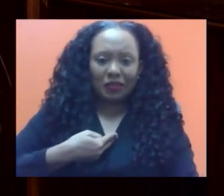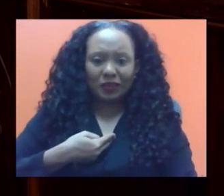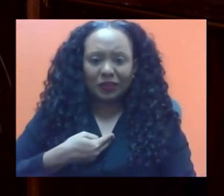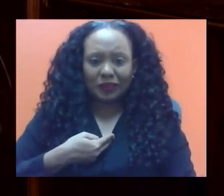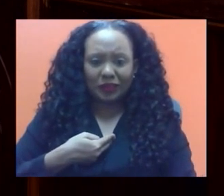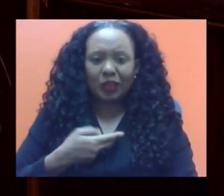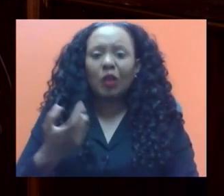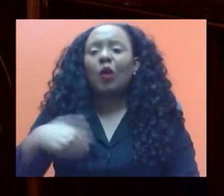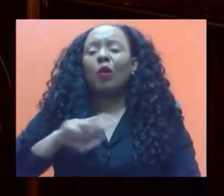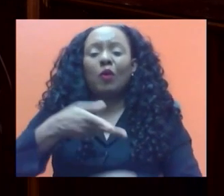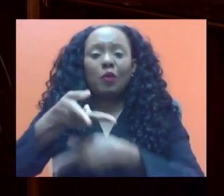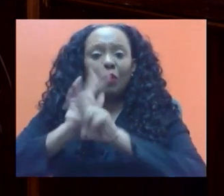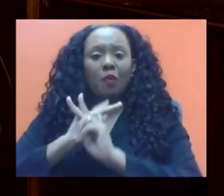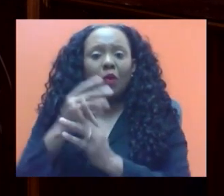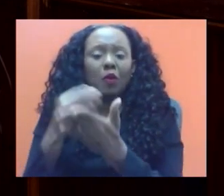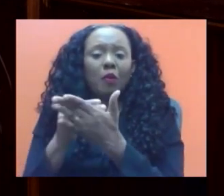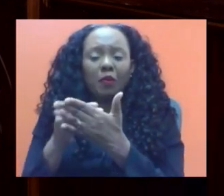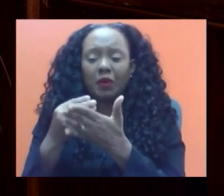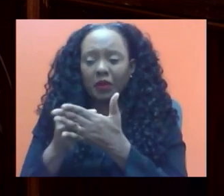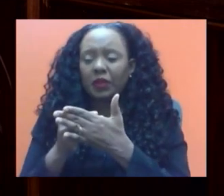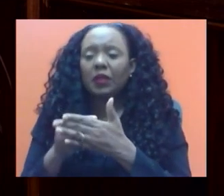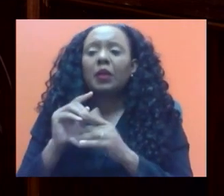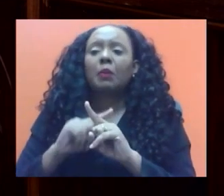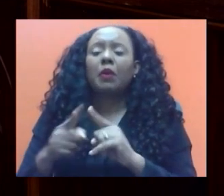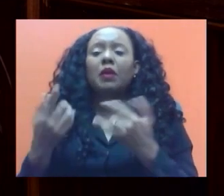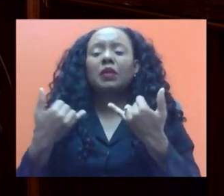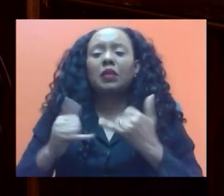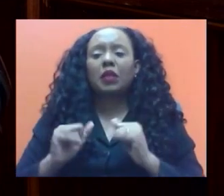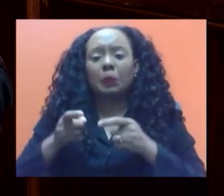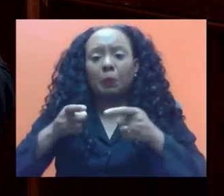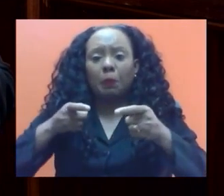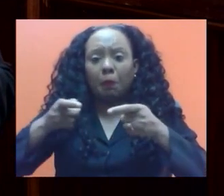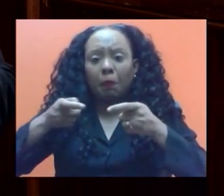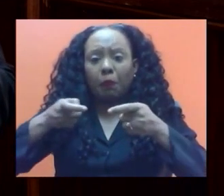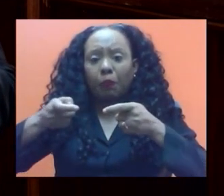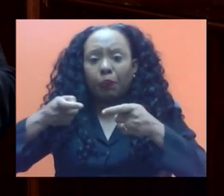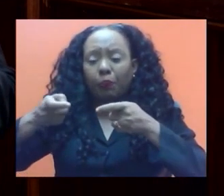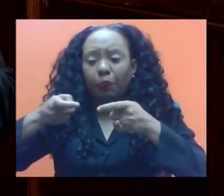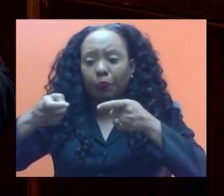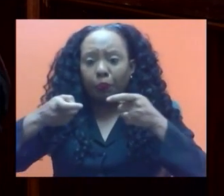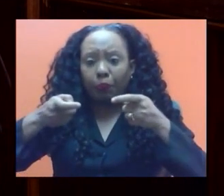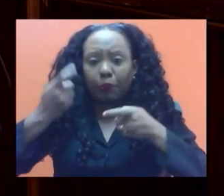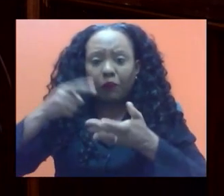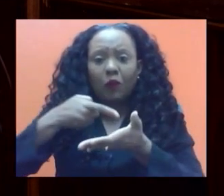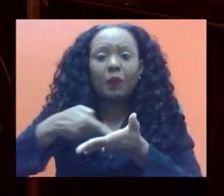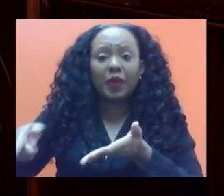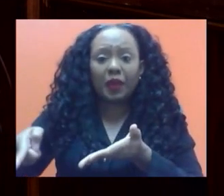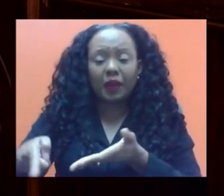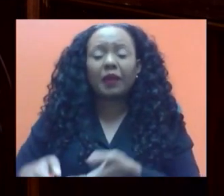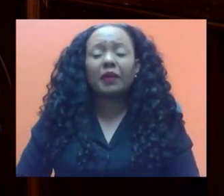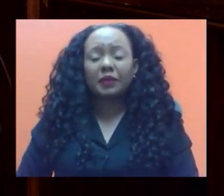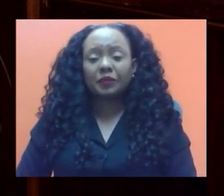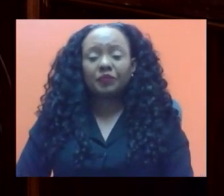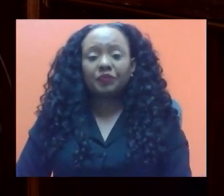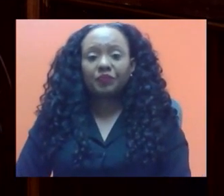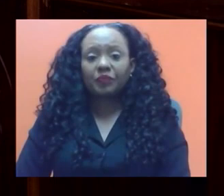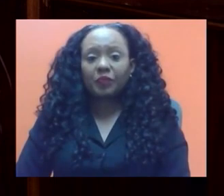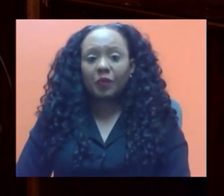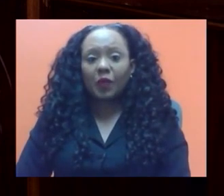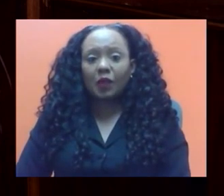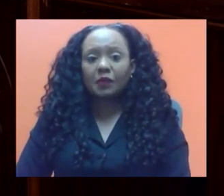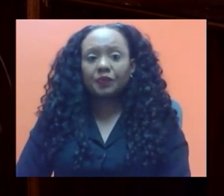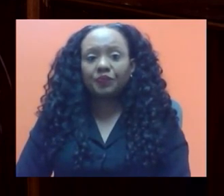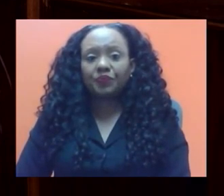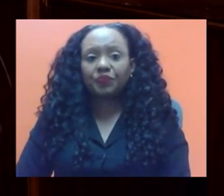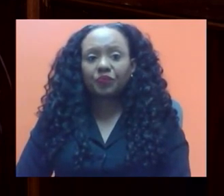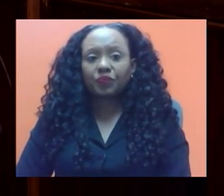would kill the children of this nation. I understand, sir, that when you step back from the brink, talking of building defenses